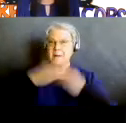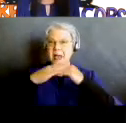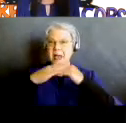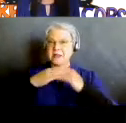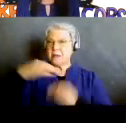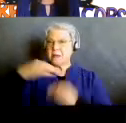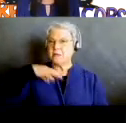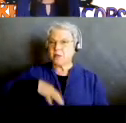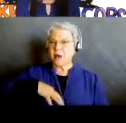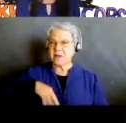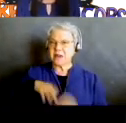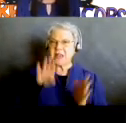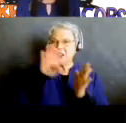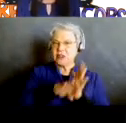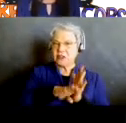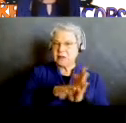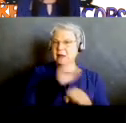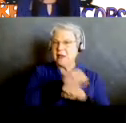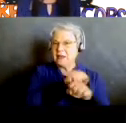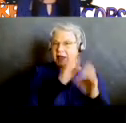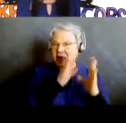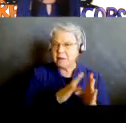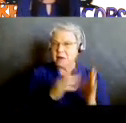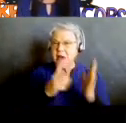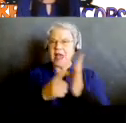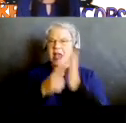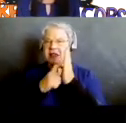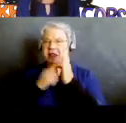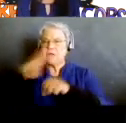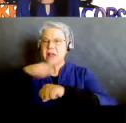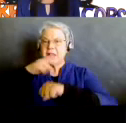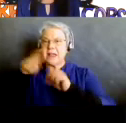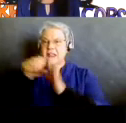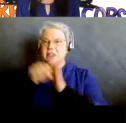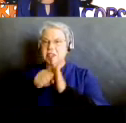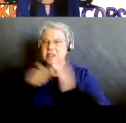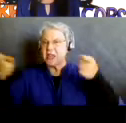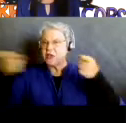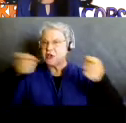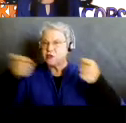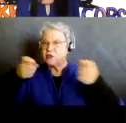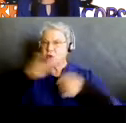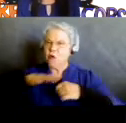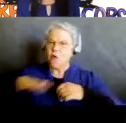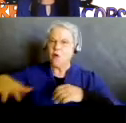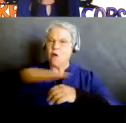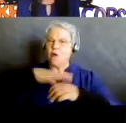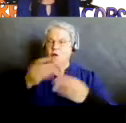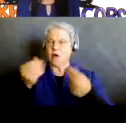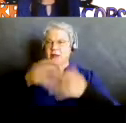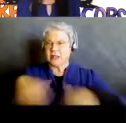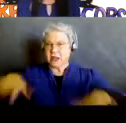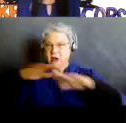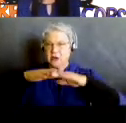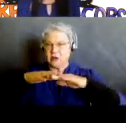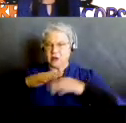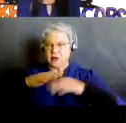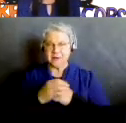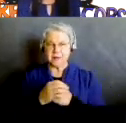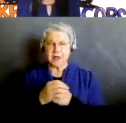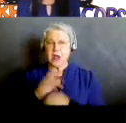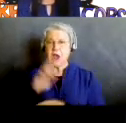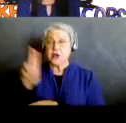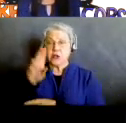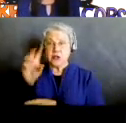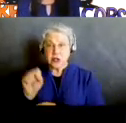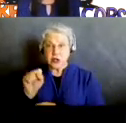cheapest labor force and the demands of the nation state for sovereign control over its territory. So the US both promoted